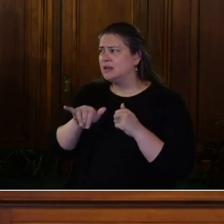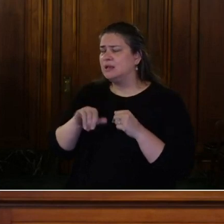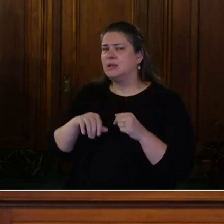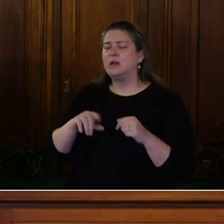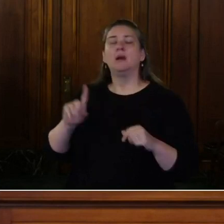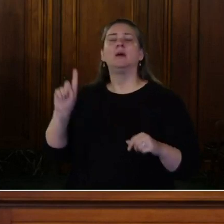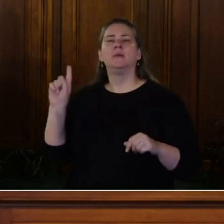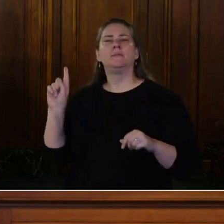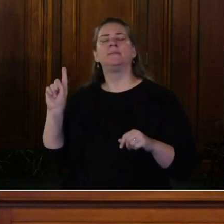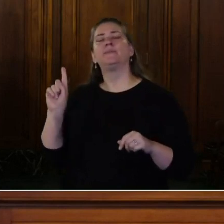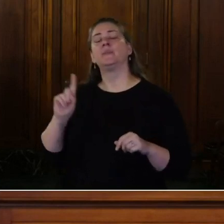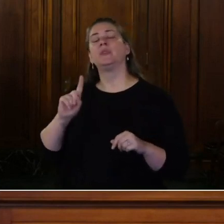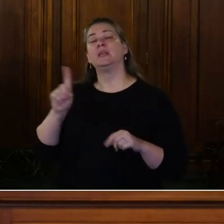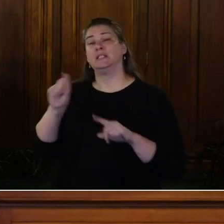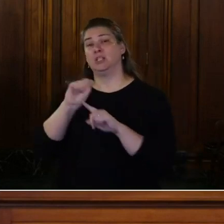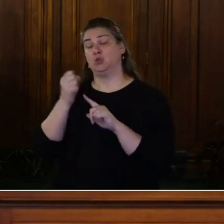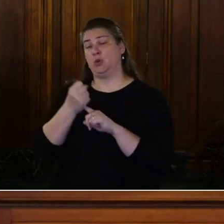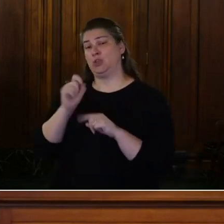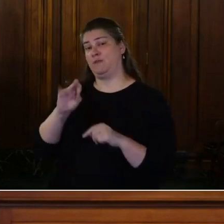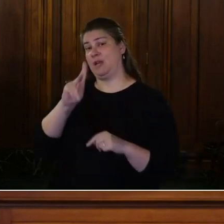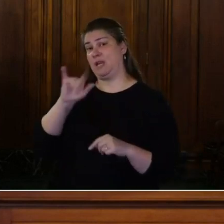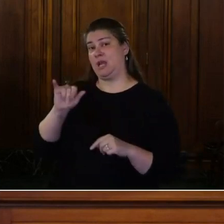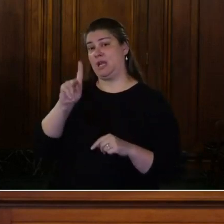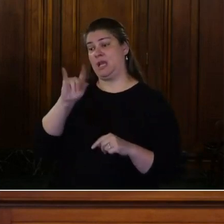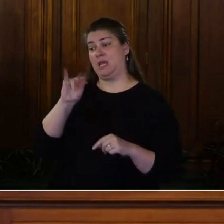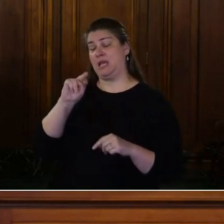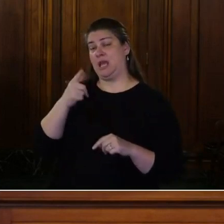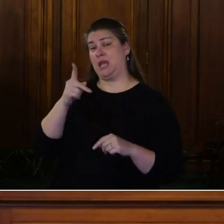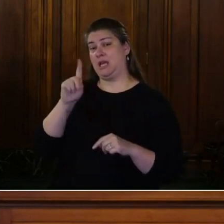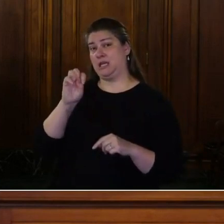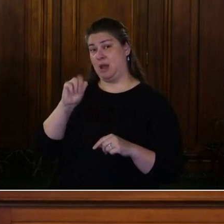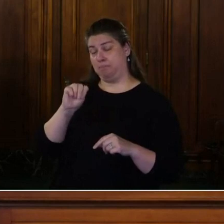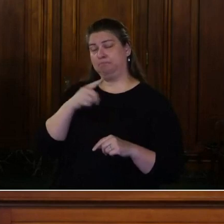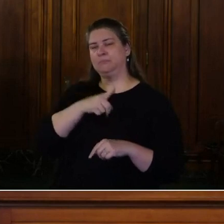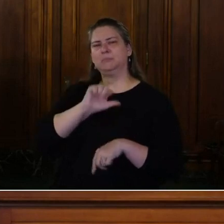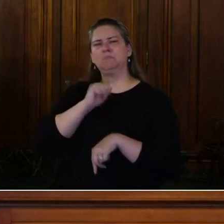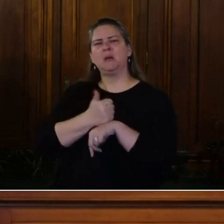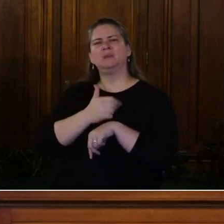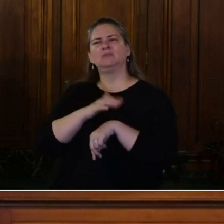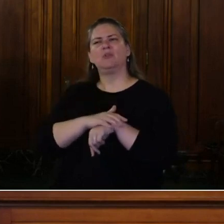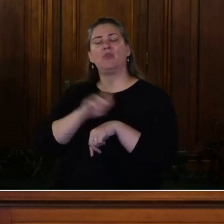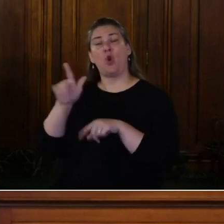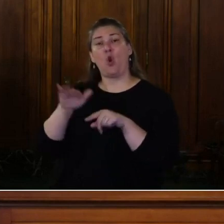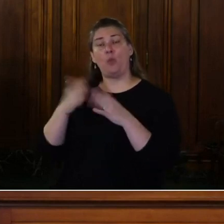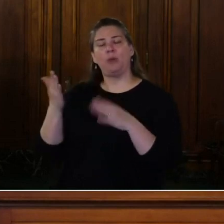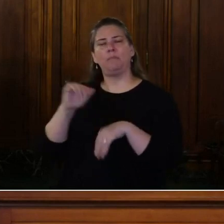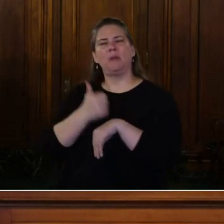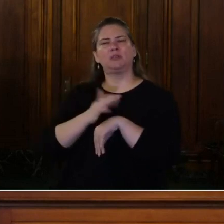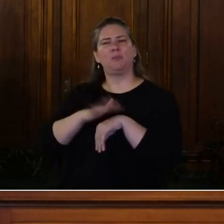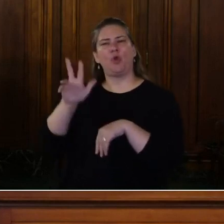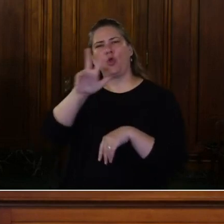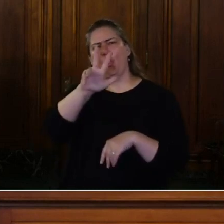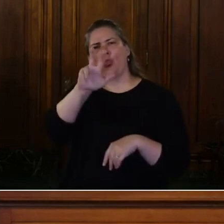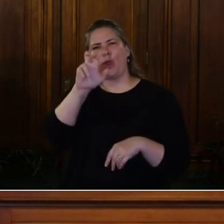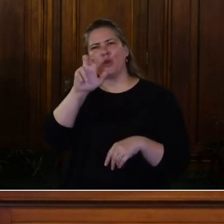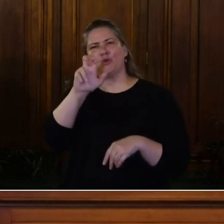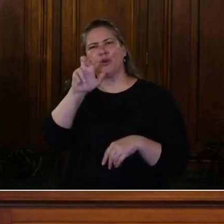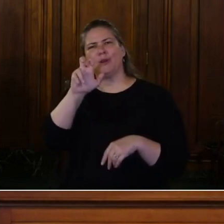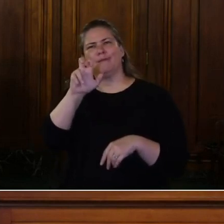Okay, the circumstances that Kentucky Kingdom will be able to reopen is based on their 300-plus